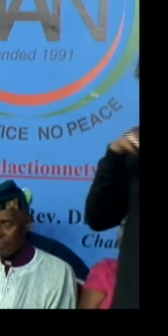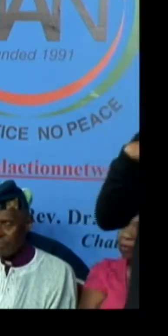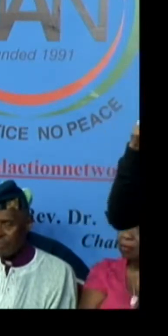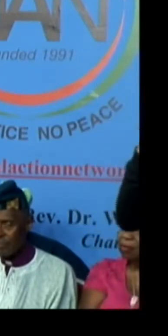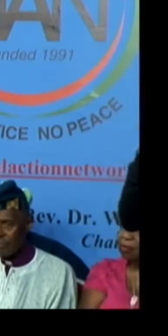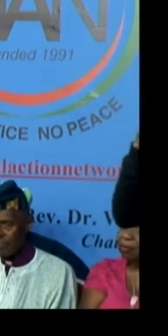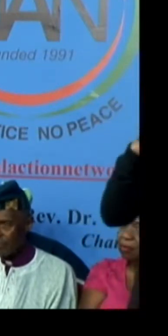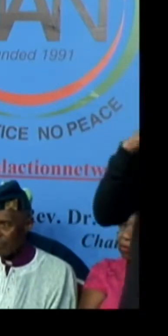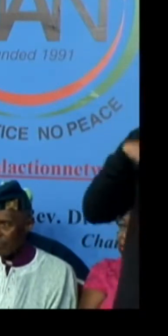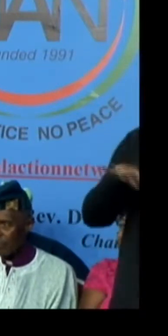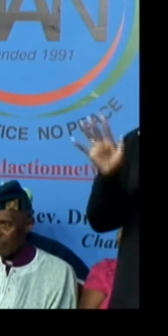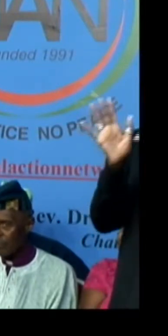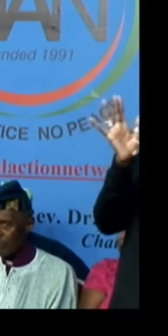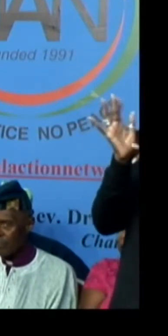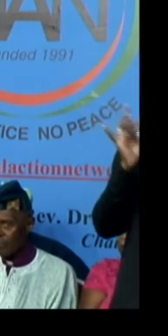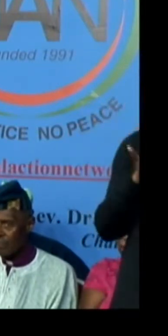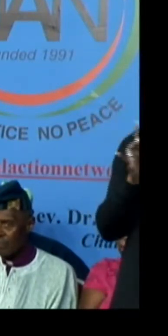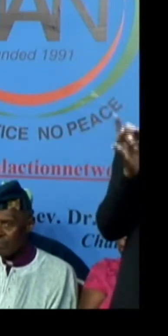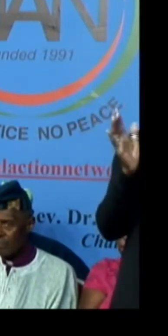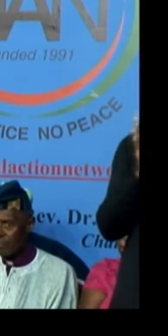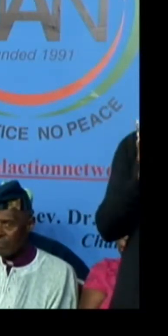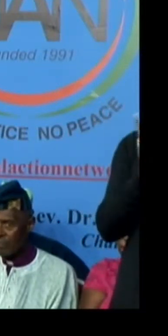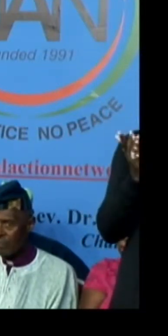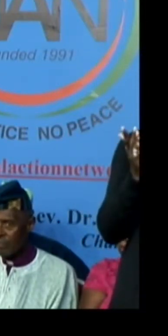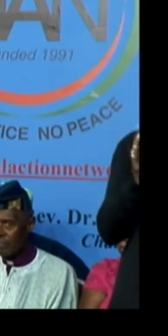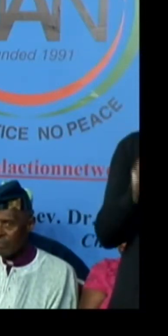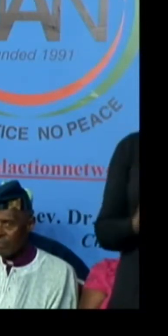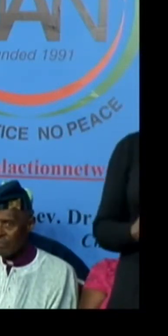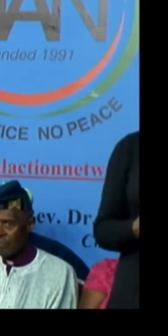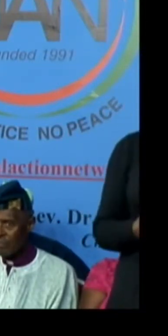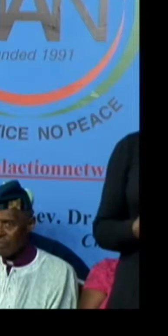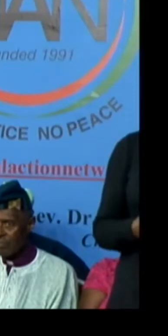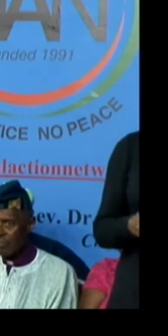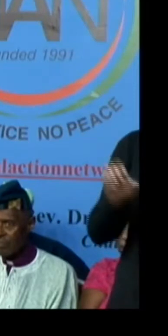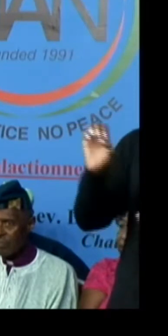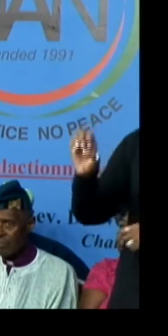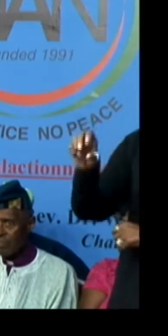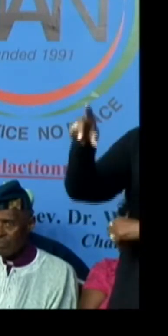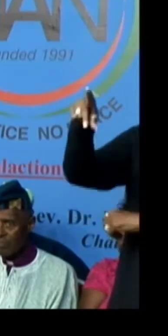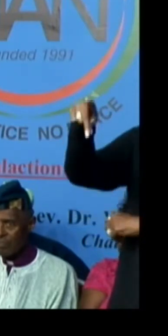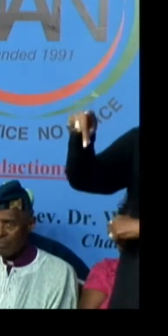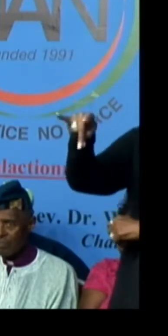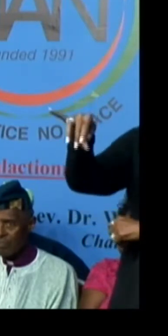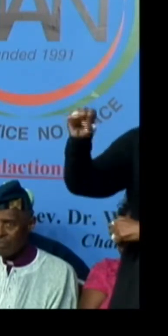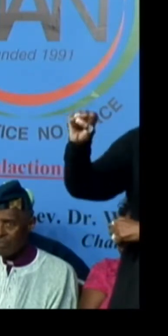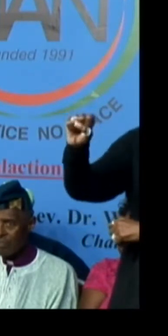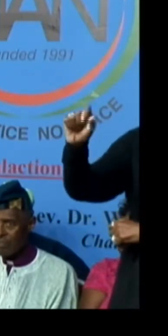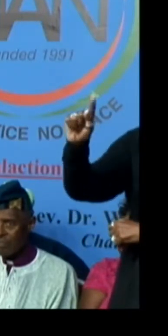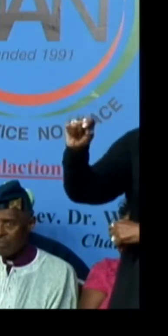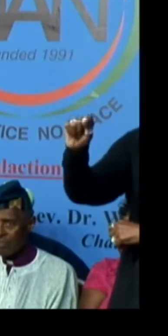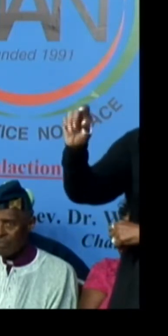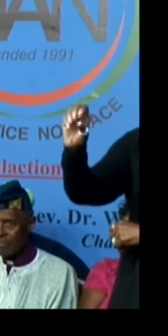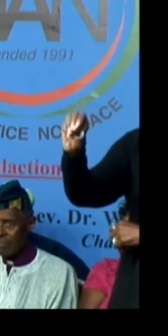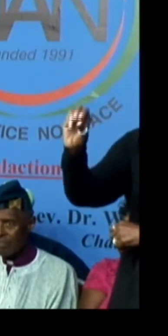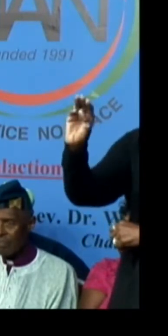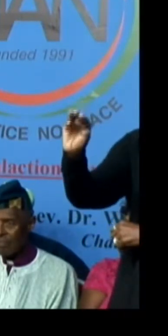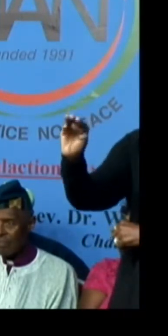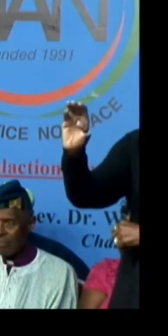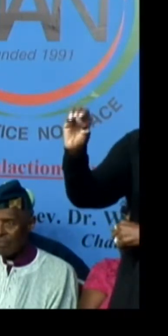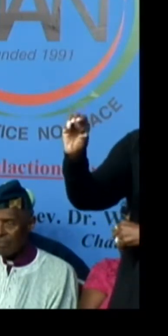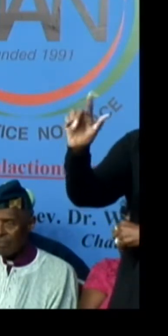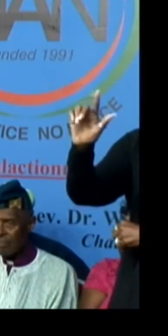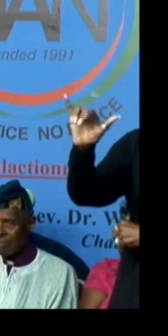And epistemology talks about what makes you you in terms of your rooting, in terms